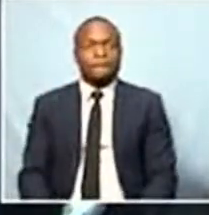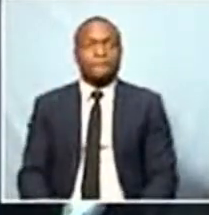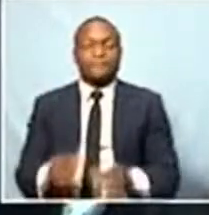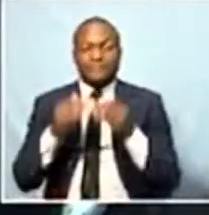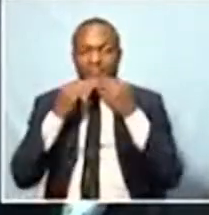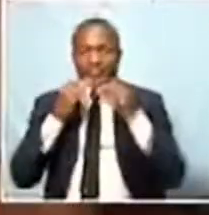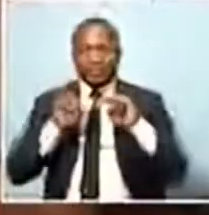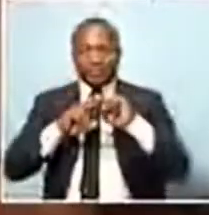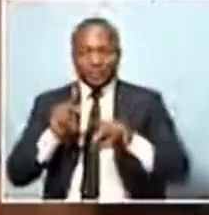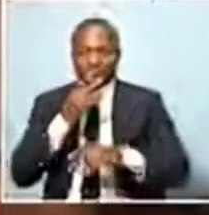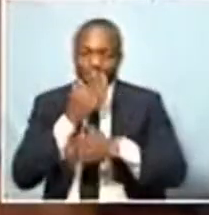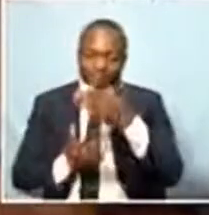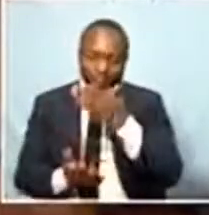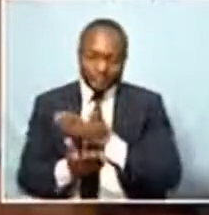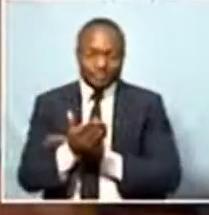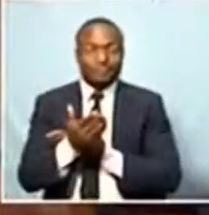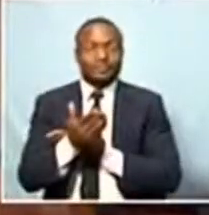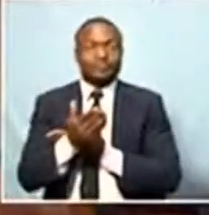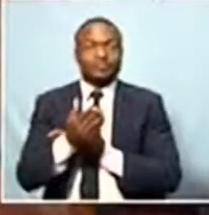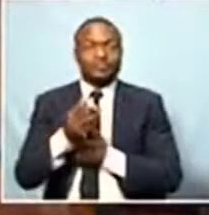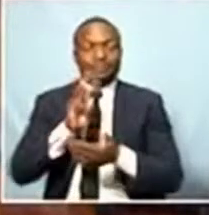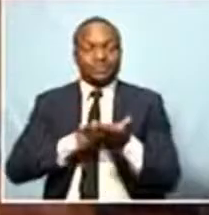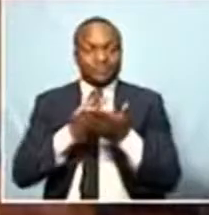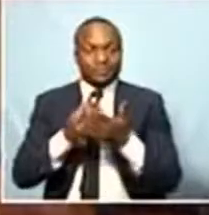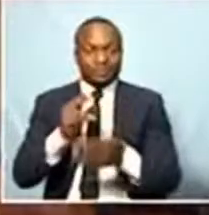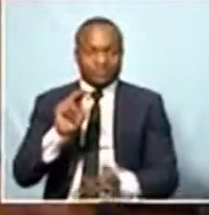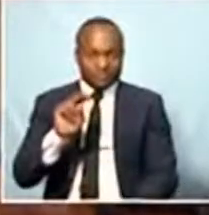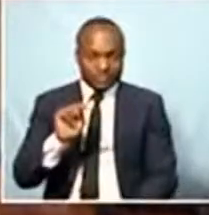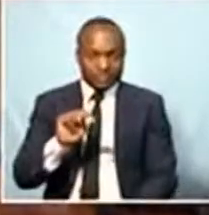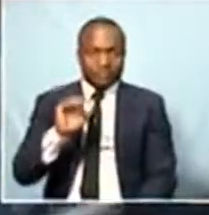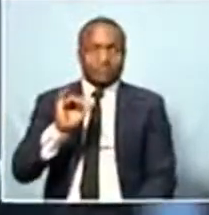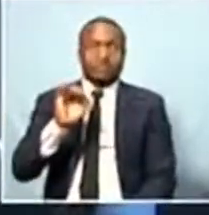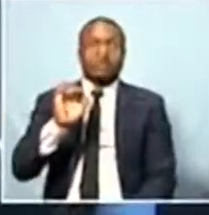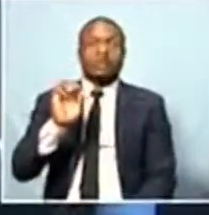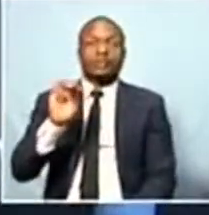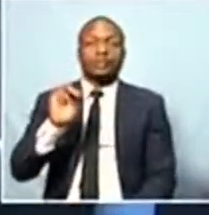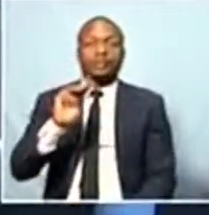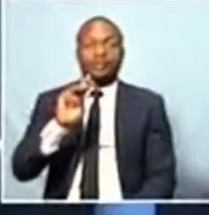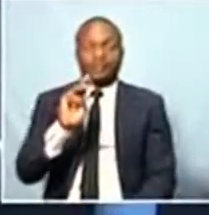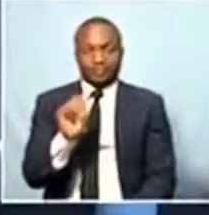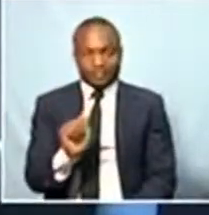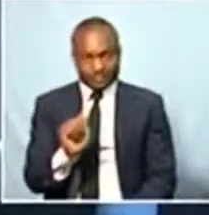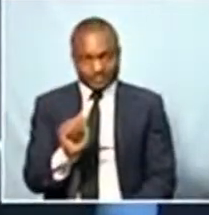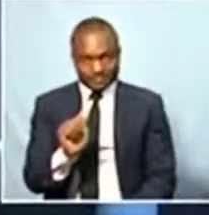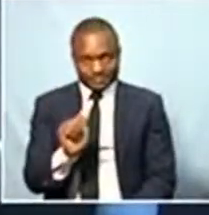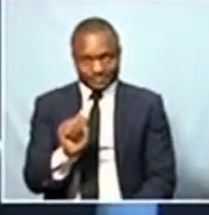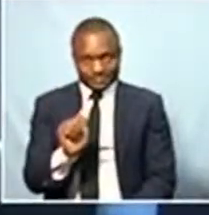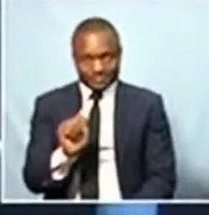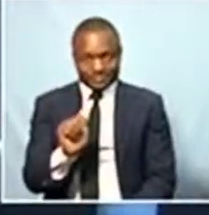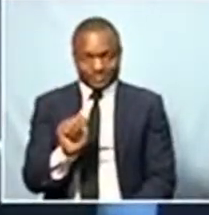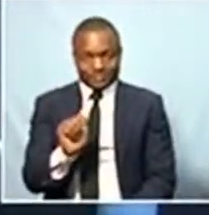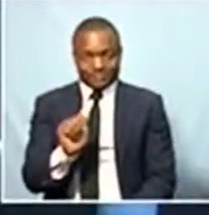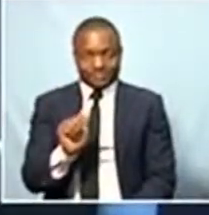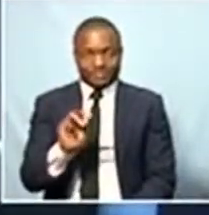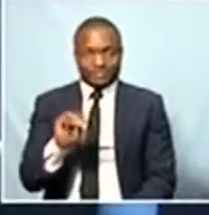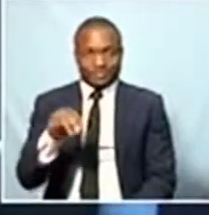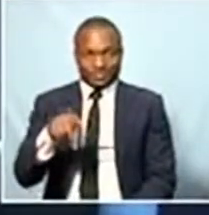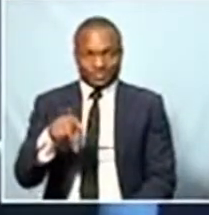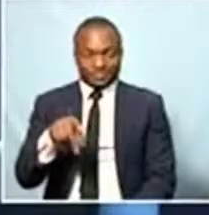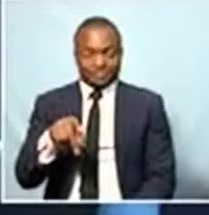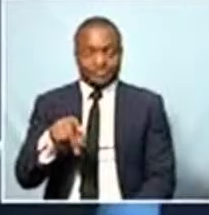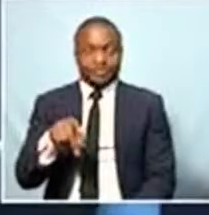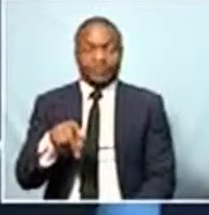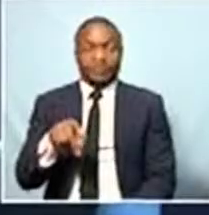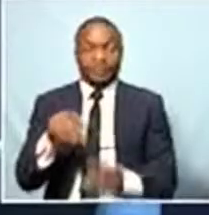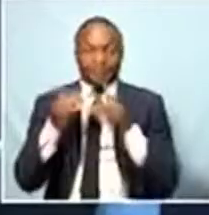Thank you, Chair. Good morning, witness. Member Julian, Member of Parliament for Chifunabuli constituency in Iwapura province. You are